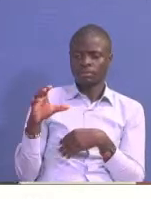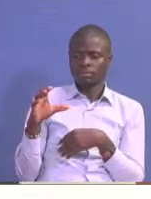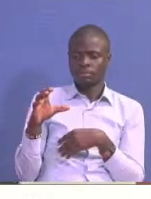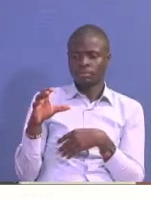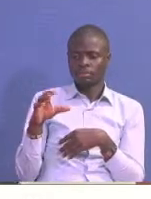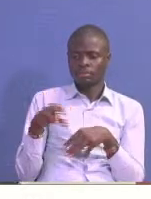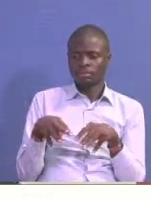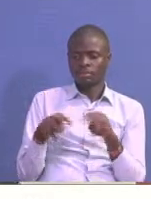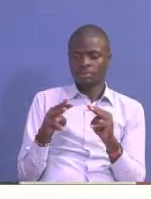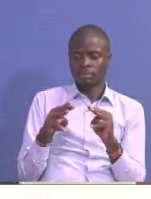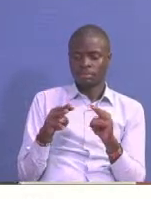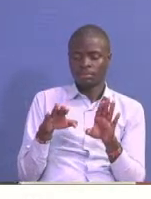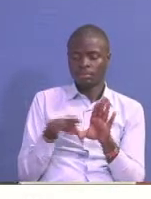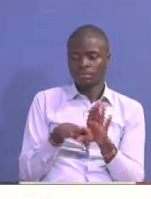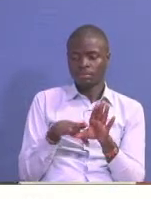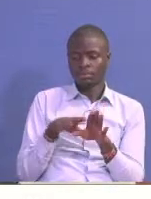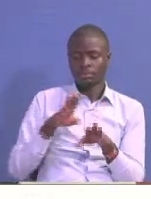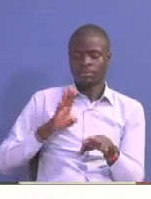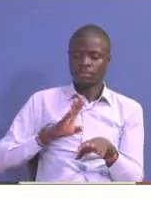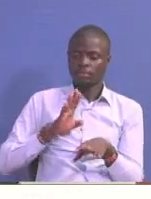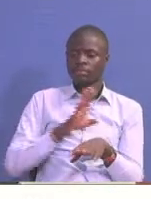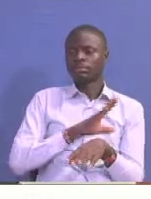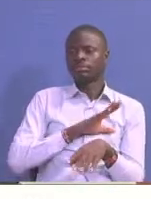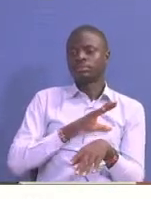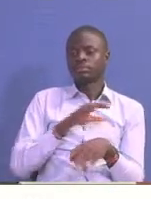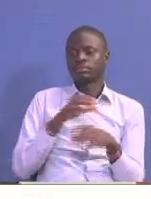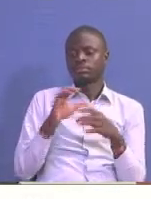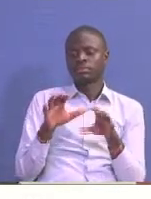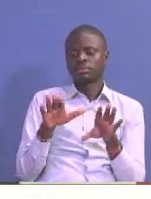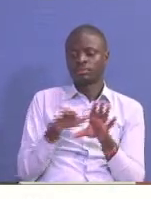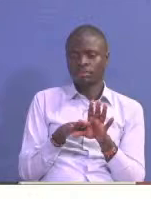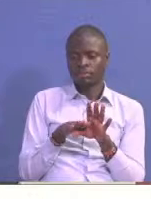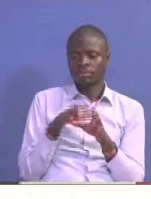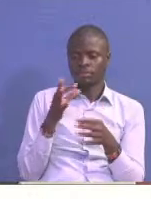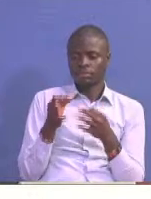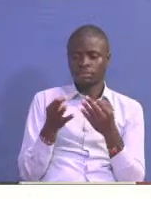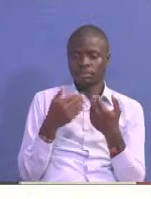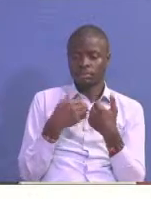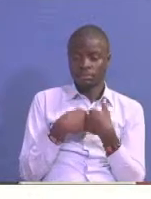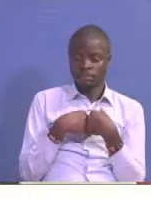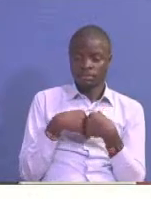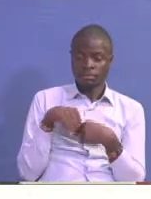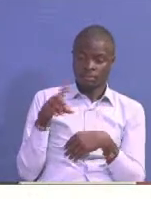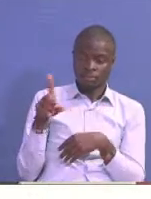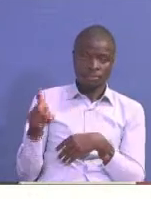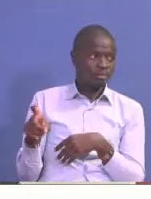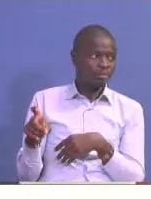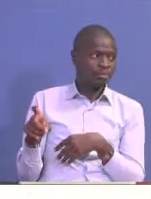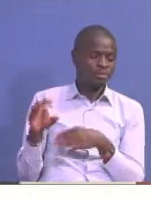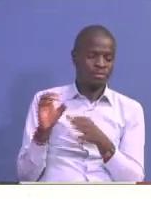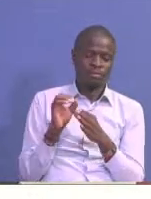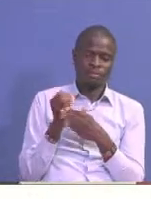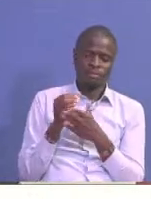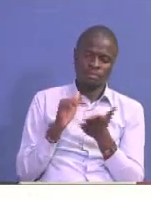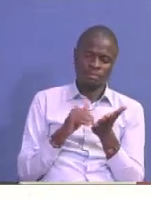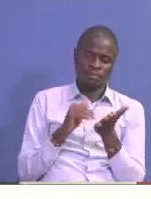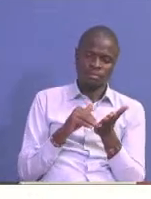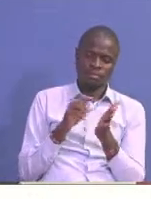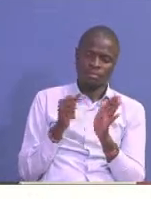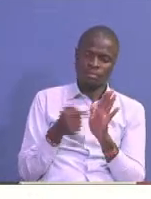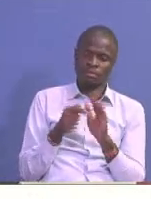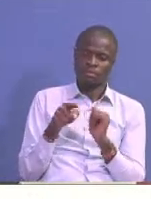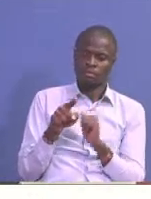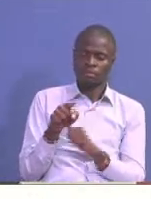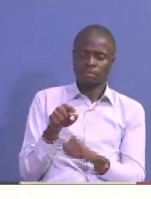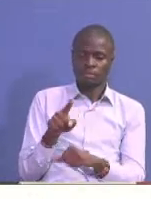and members of the board and council members. If you have a question or a comment, this